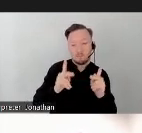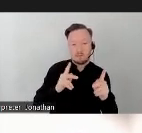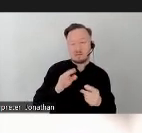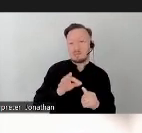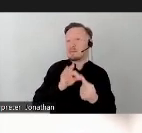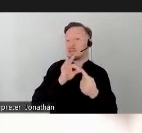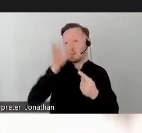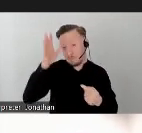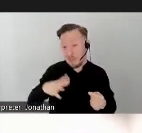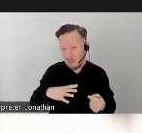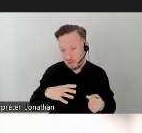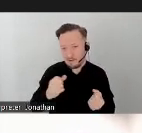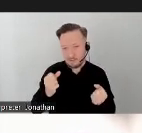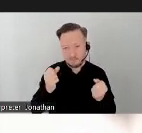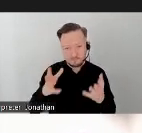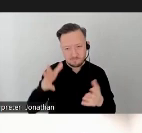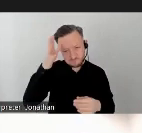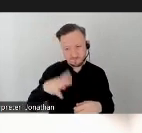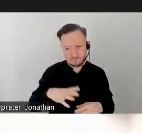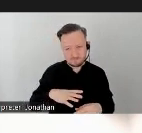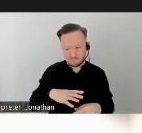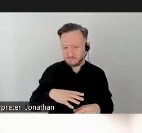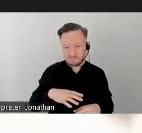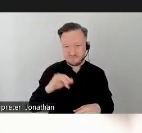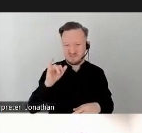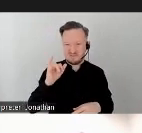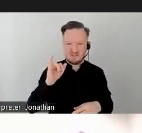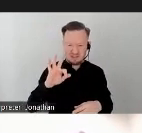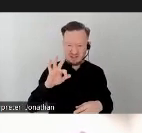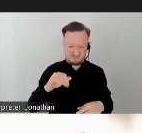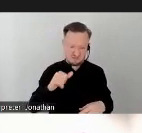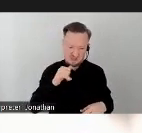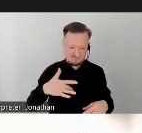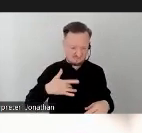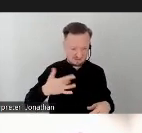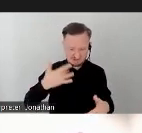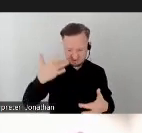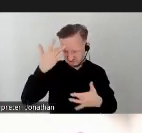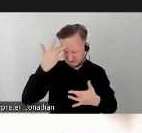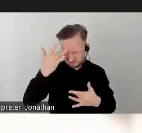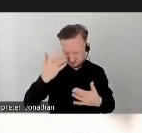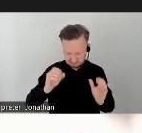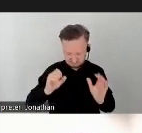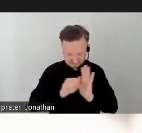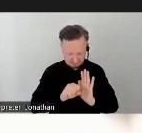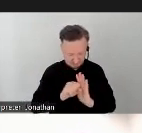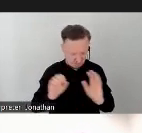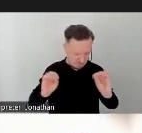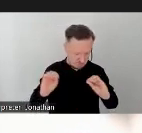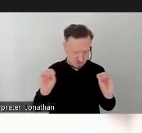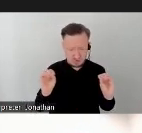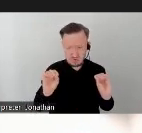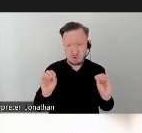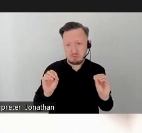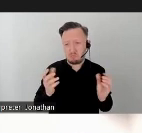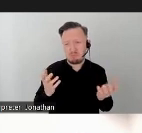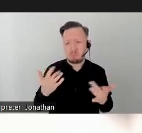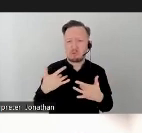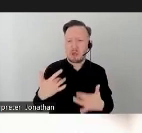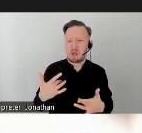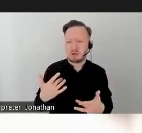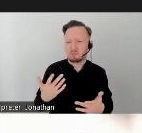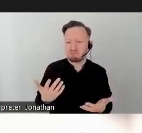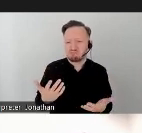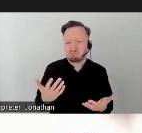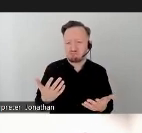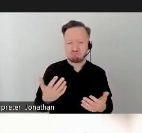men are very, if they're not feeling ill for any reason, it's just they may tend to be a